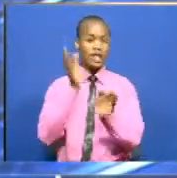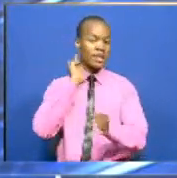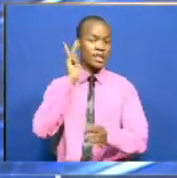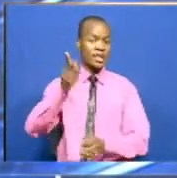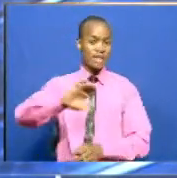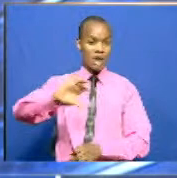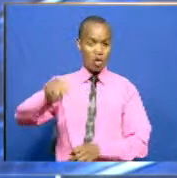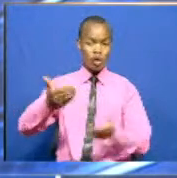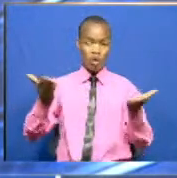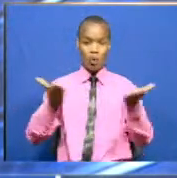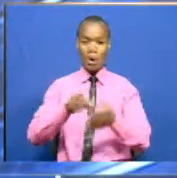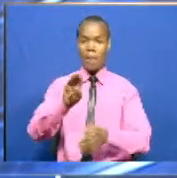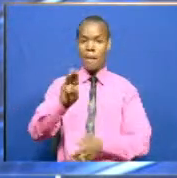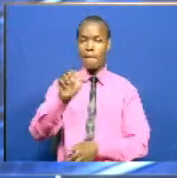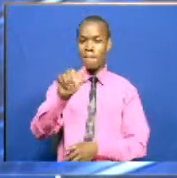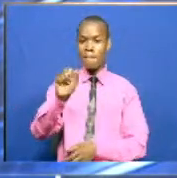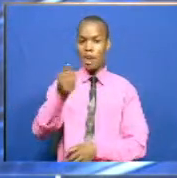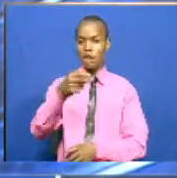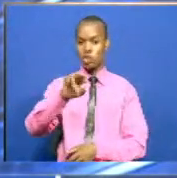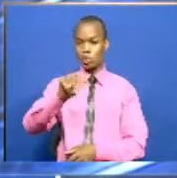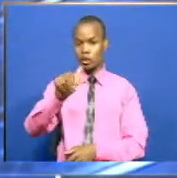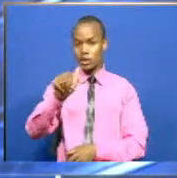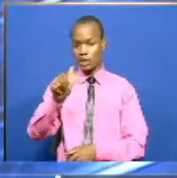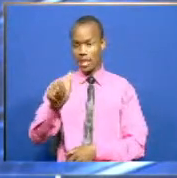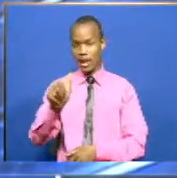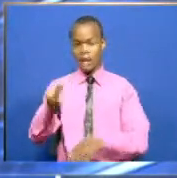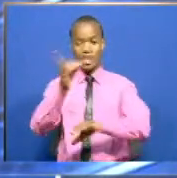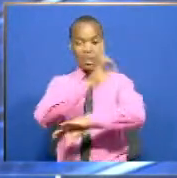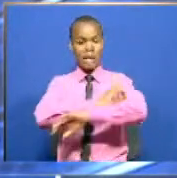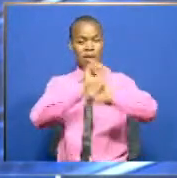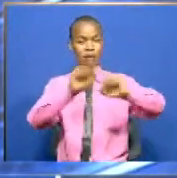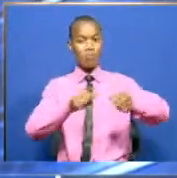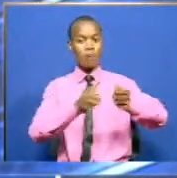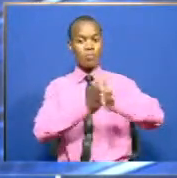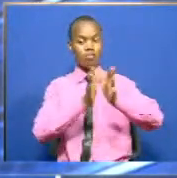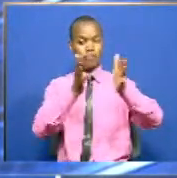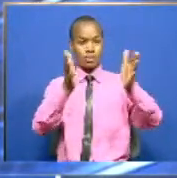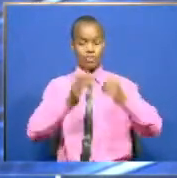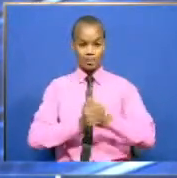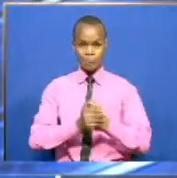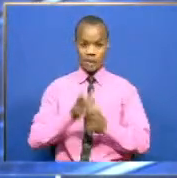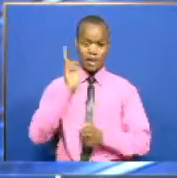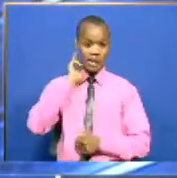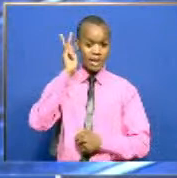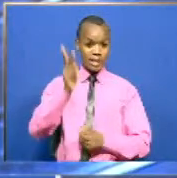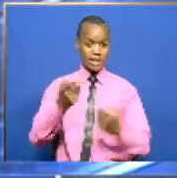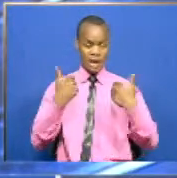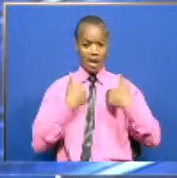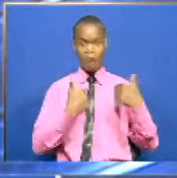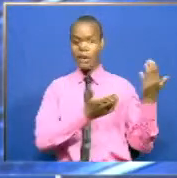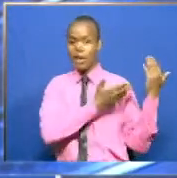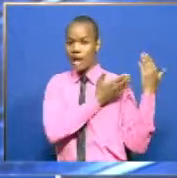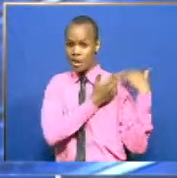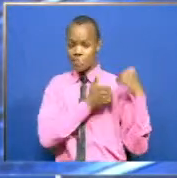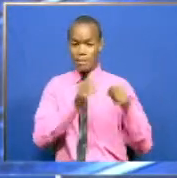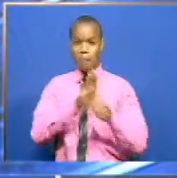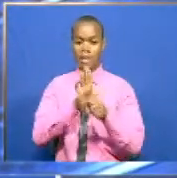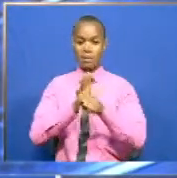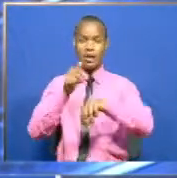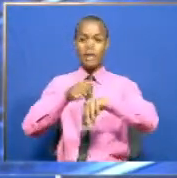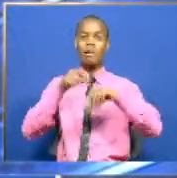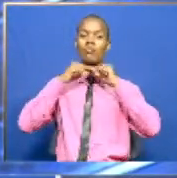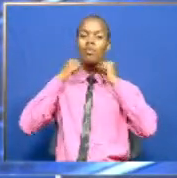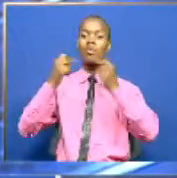Mashujade celebrations that will be held on Tuesday next week. Already, Kisii is packed with expectations of hosting the national